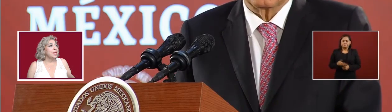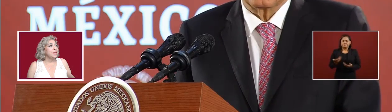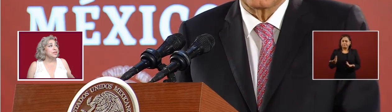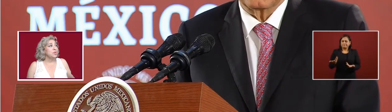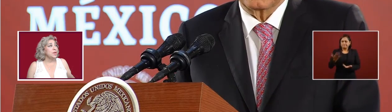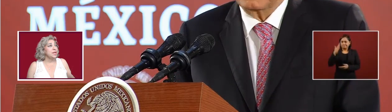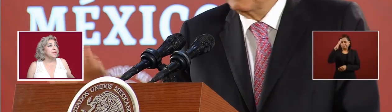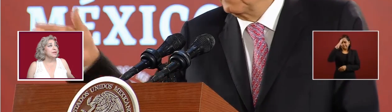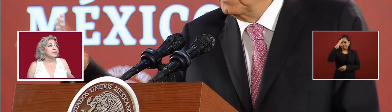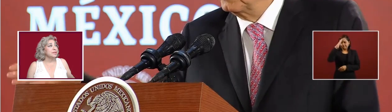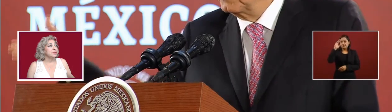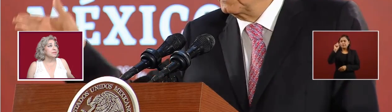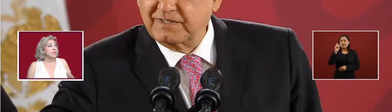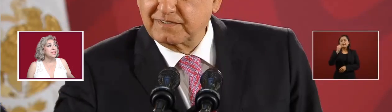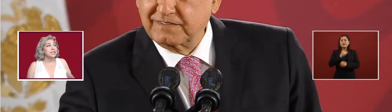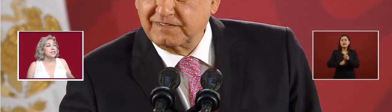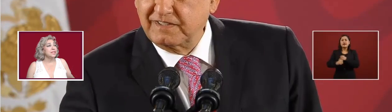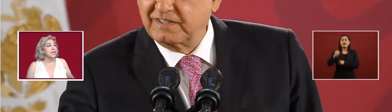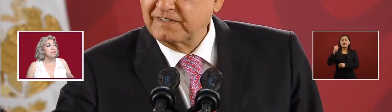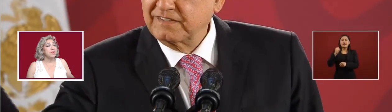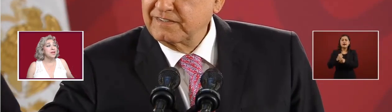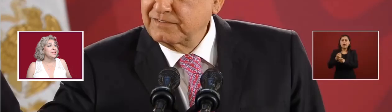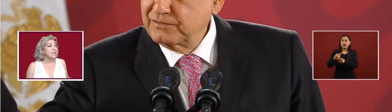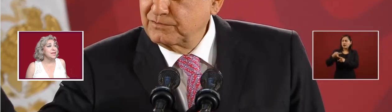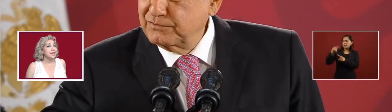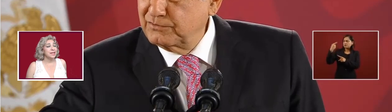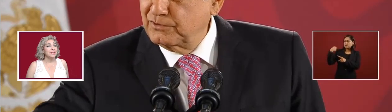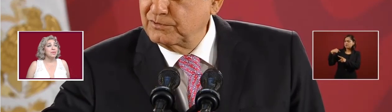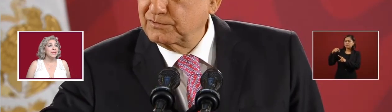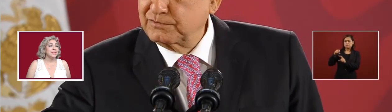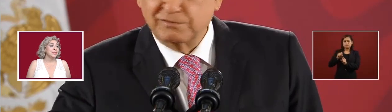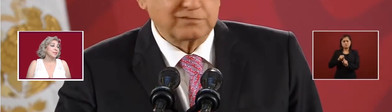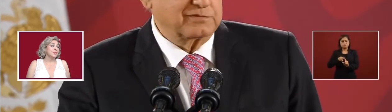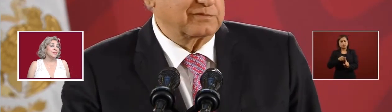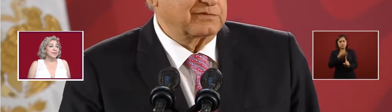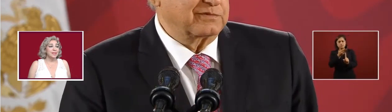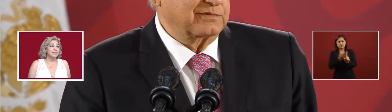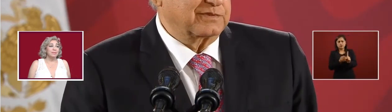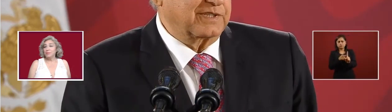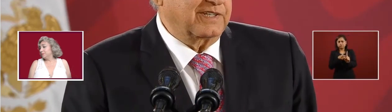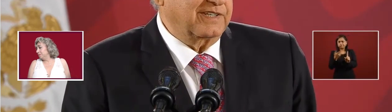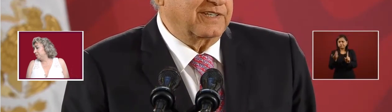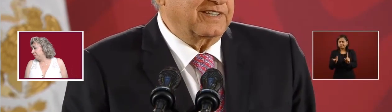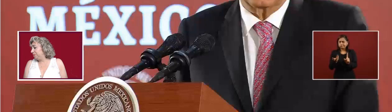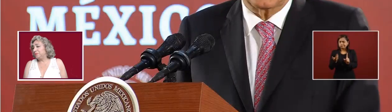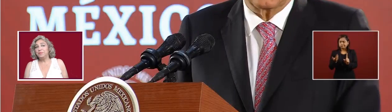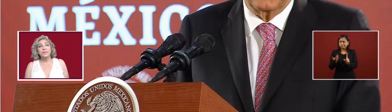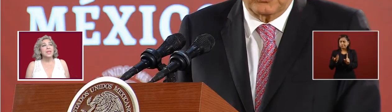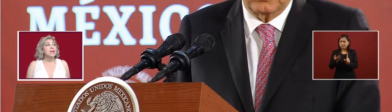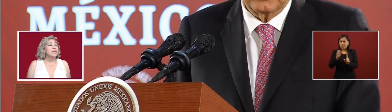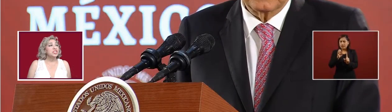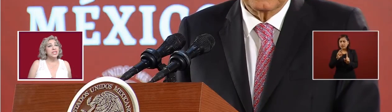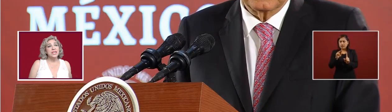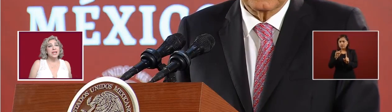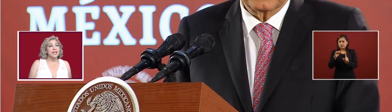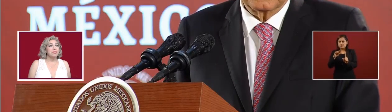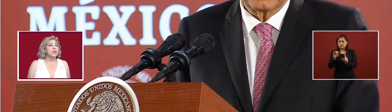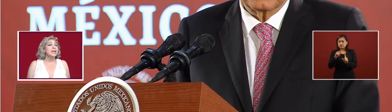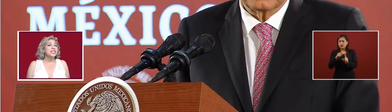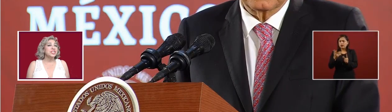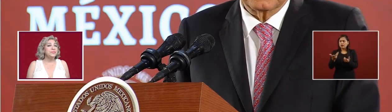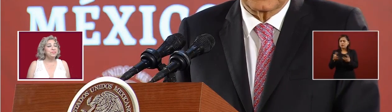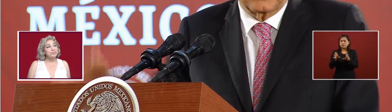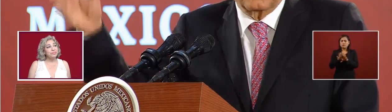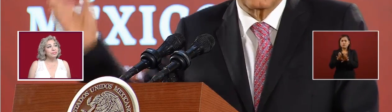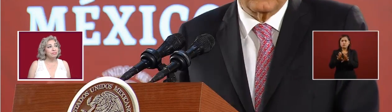And in 20 years, it's the same Ernestina, it's always, she did not get